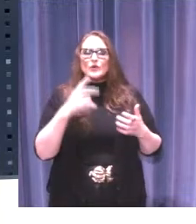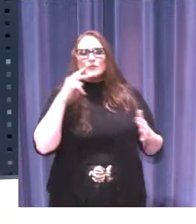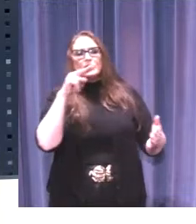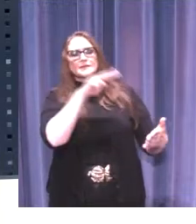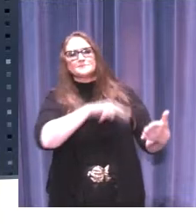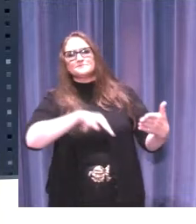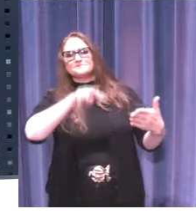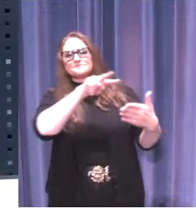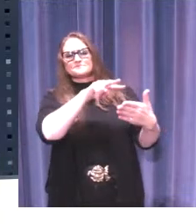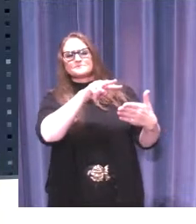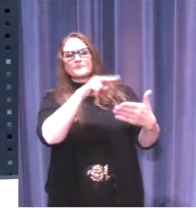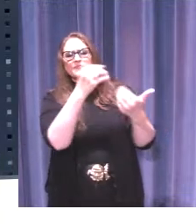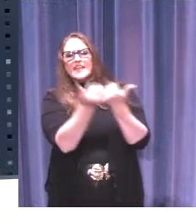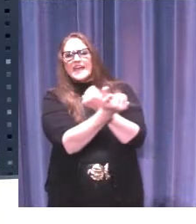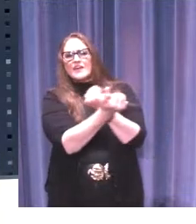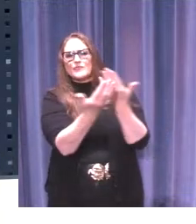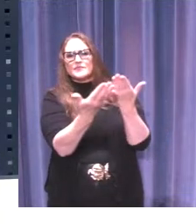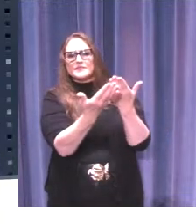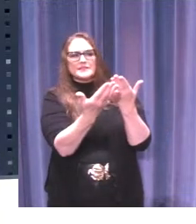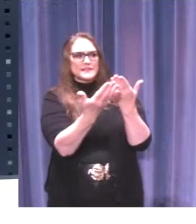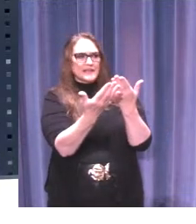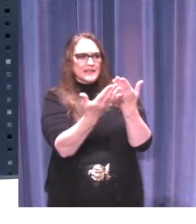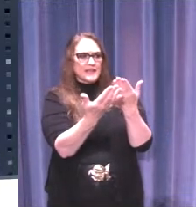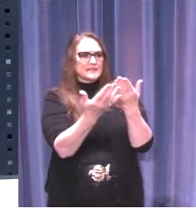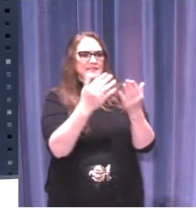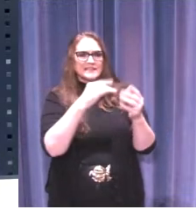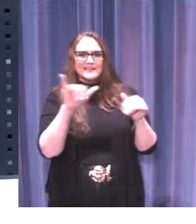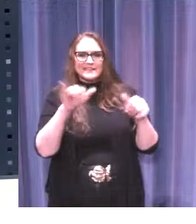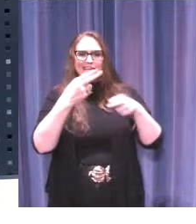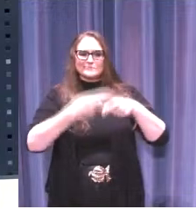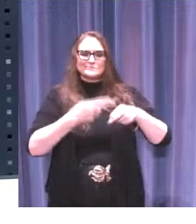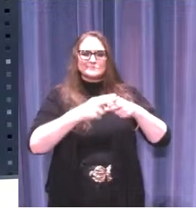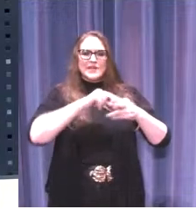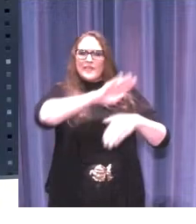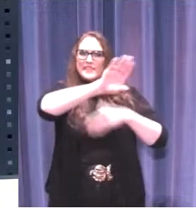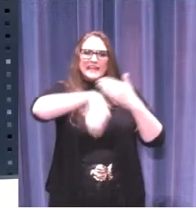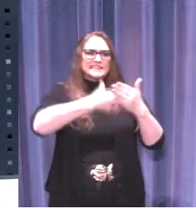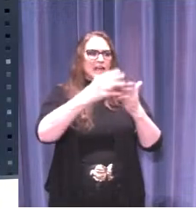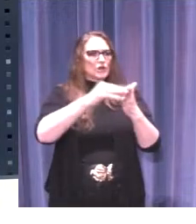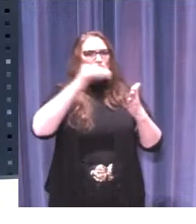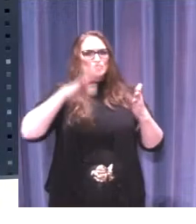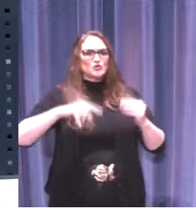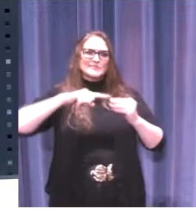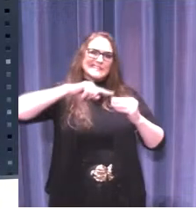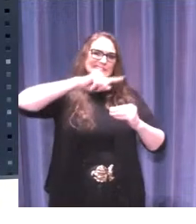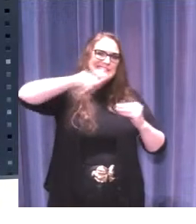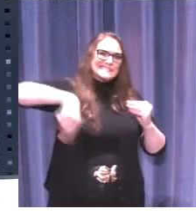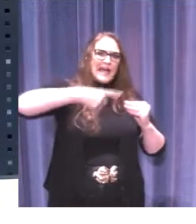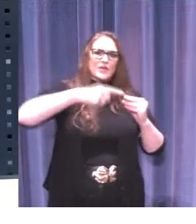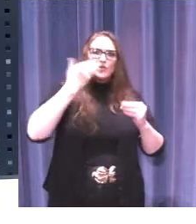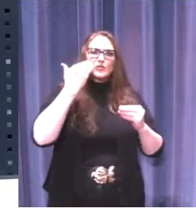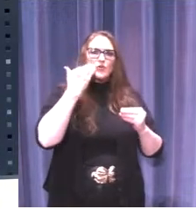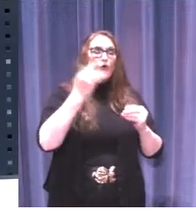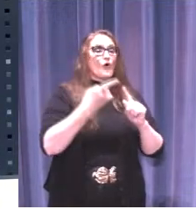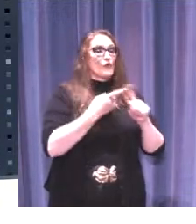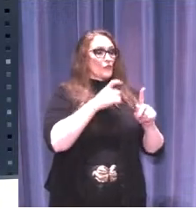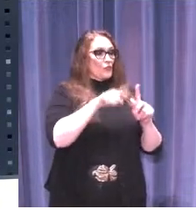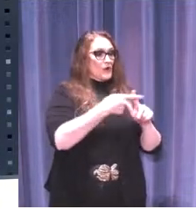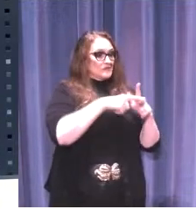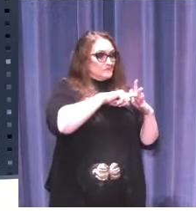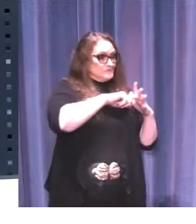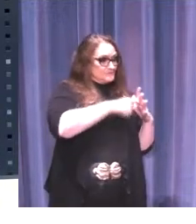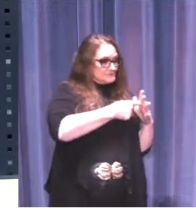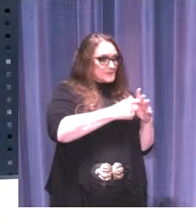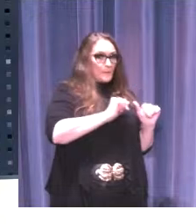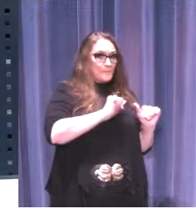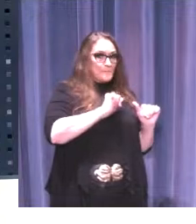at everything, what's called that entire student cycle. How from the time we engage that student as a